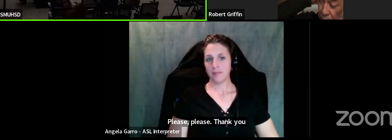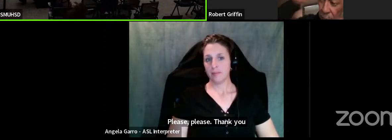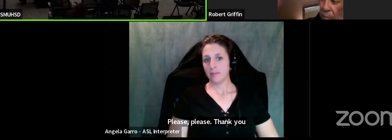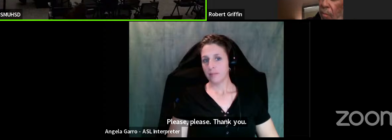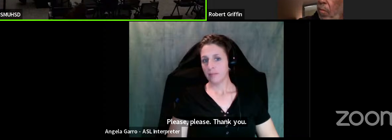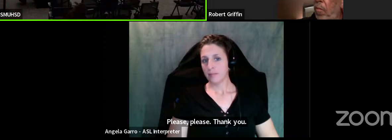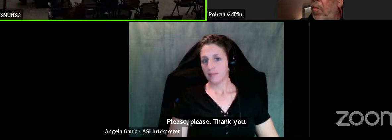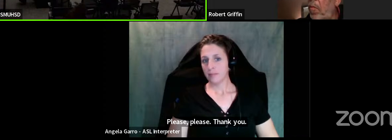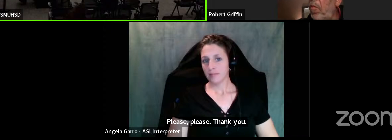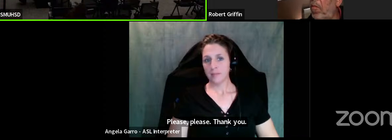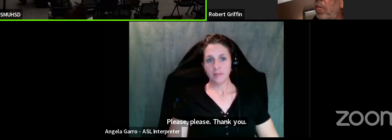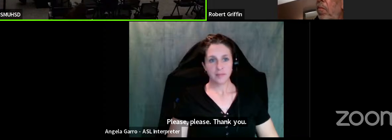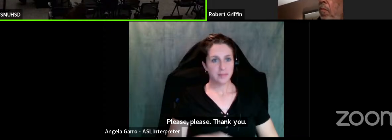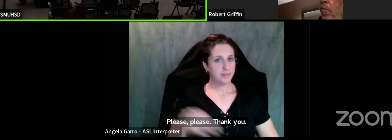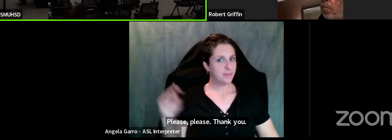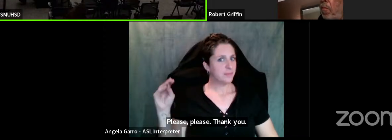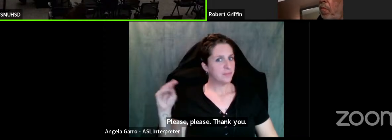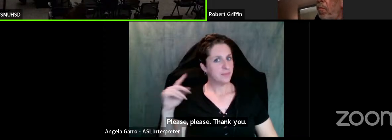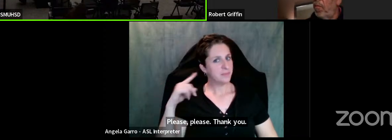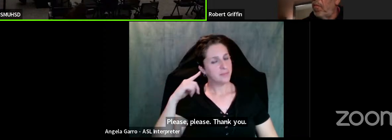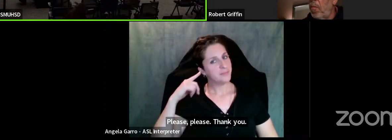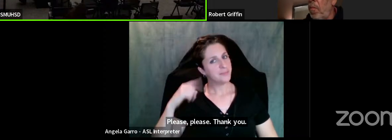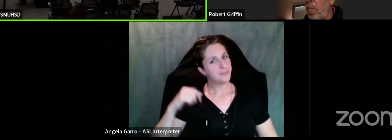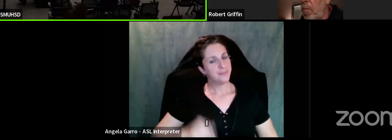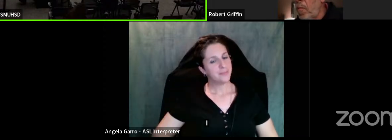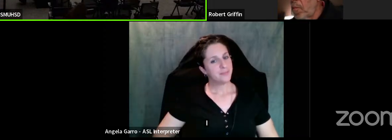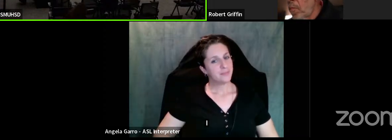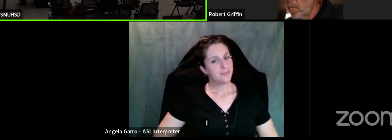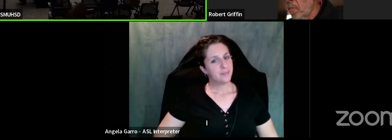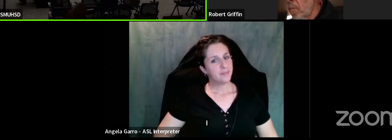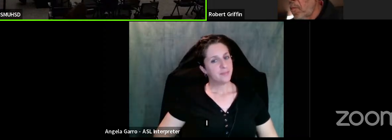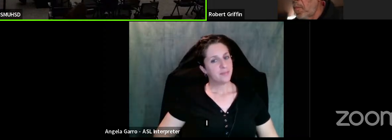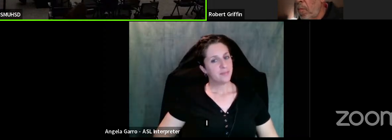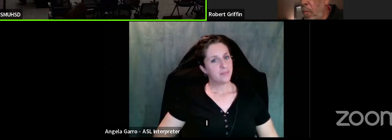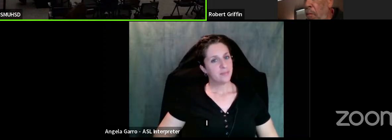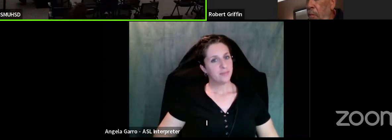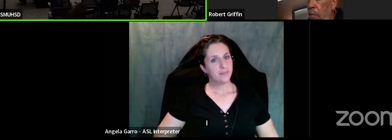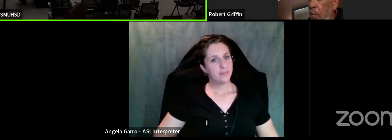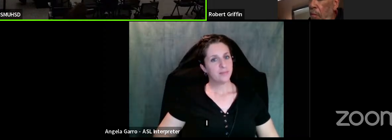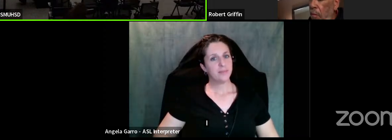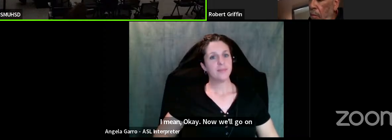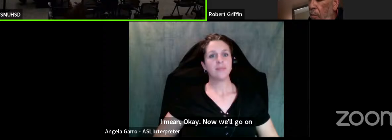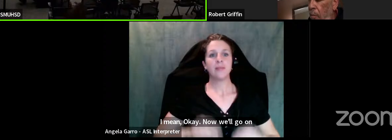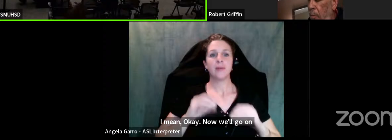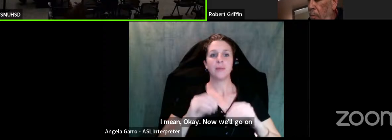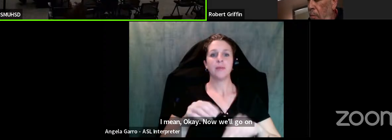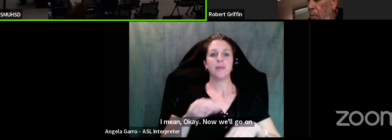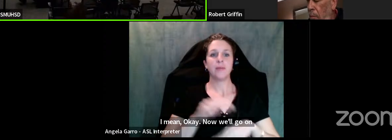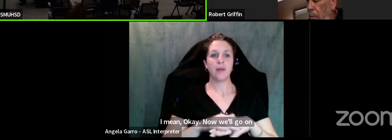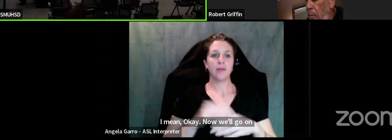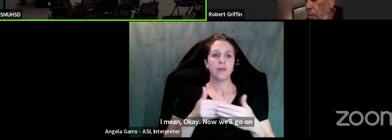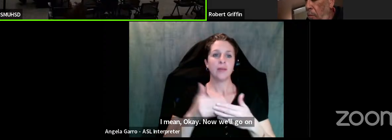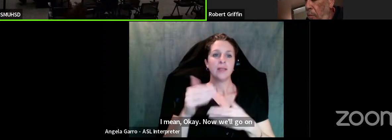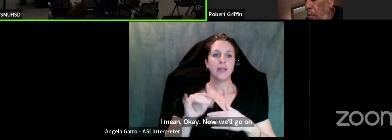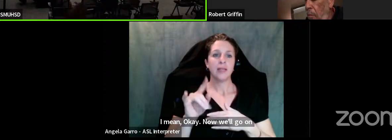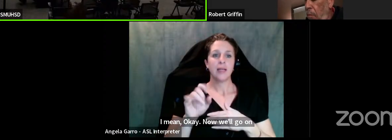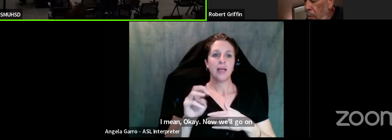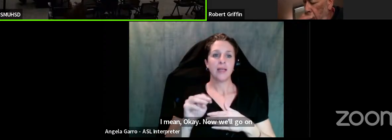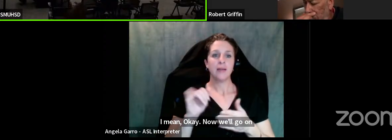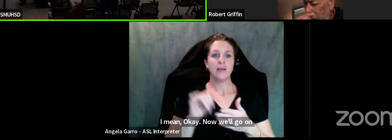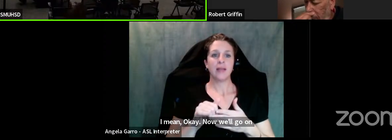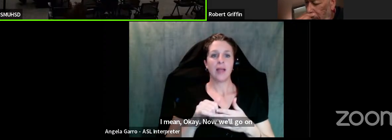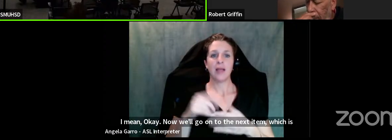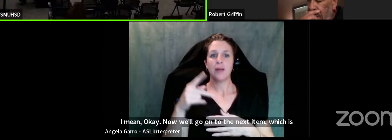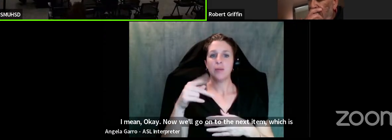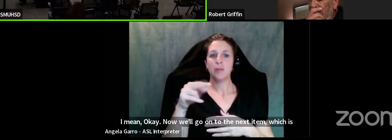Stop, 'cause I can't see. Sure. Go ahead. Okay. Now we'll go on to the next item, which is proceeds